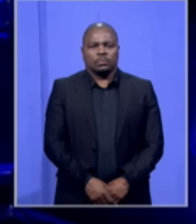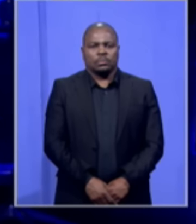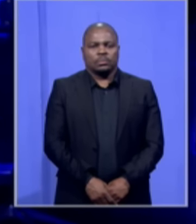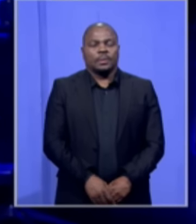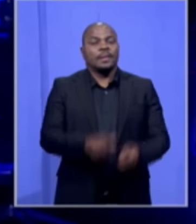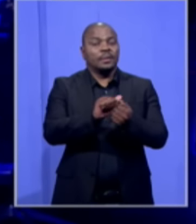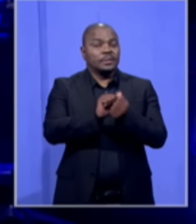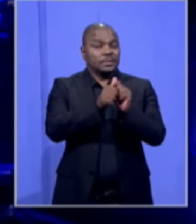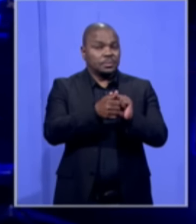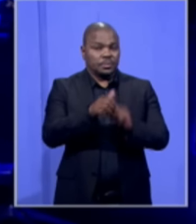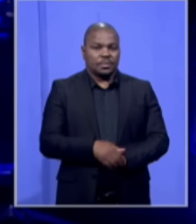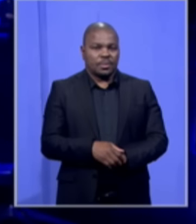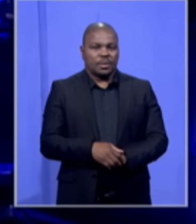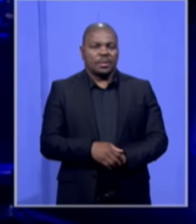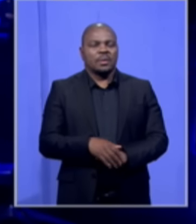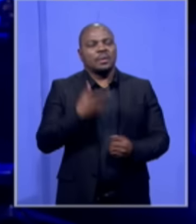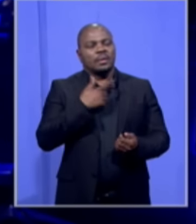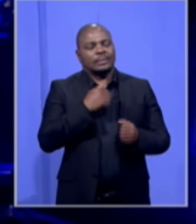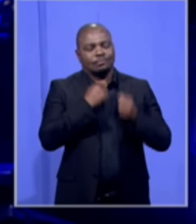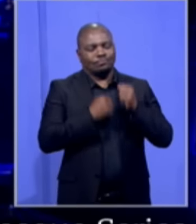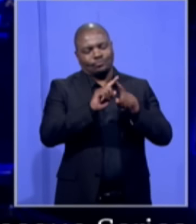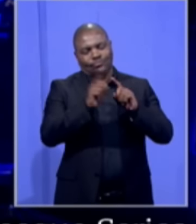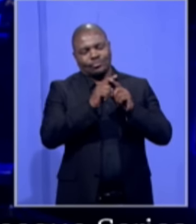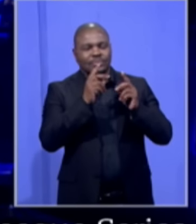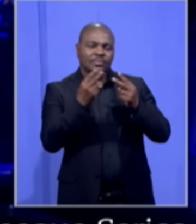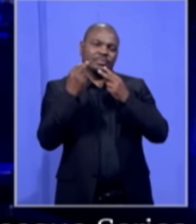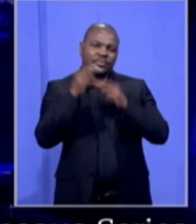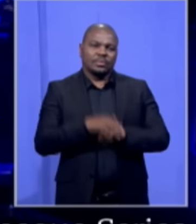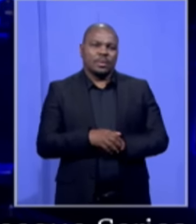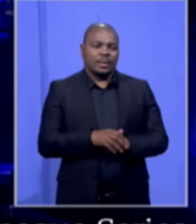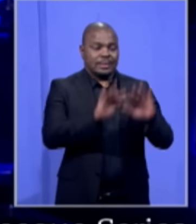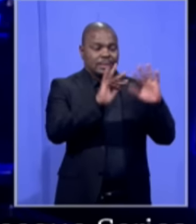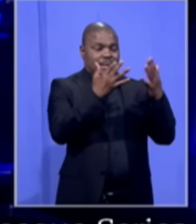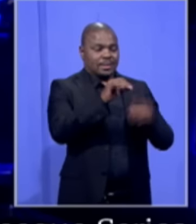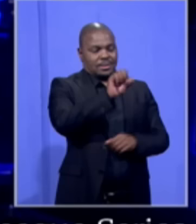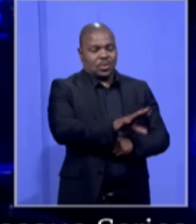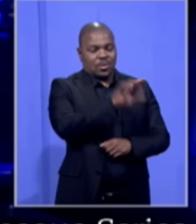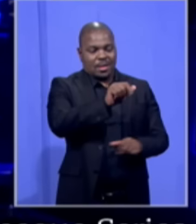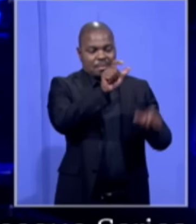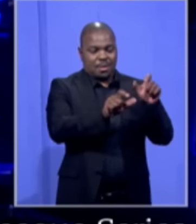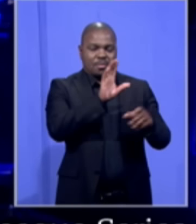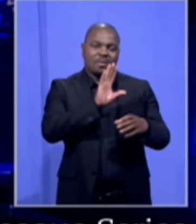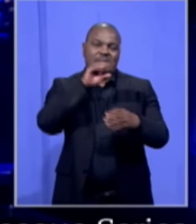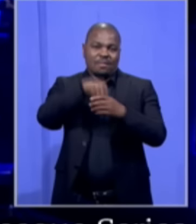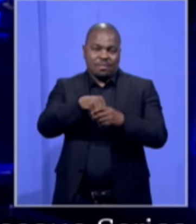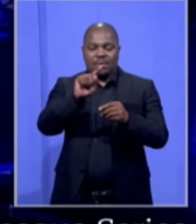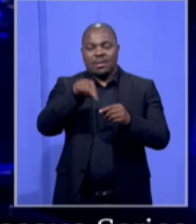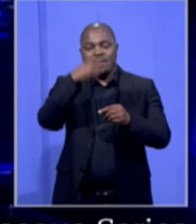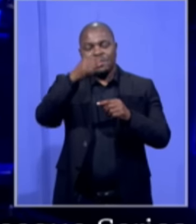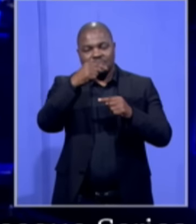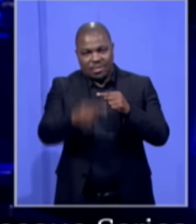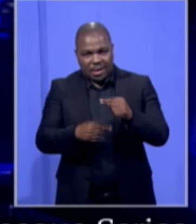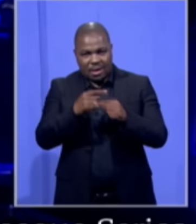Mo metshamekong o tla re lebelele tsa diatletiki. Maaforika Borwa a le 10 a tlile go nna le seabe mo legatong le le latelang